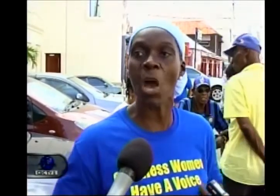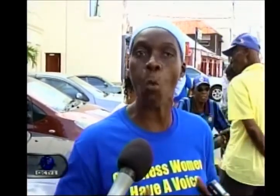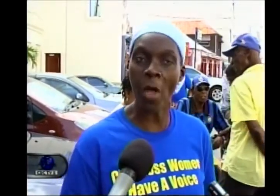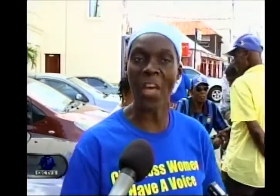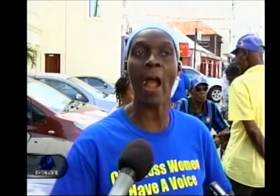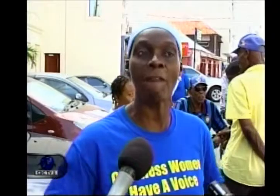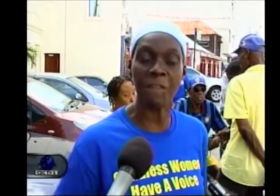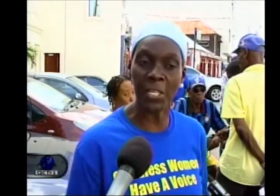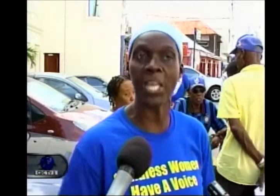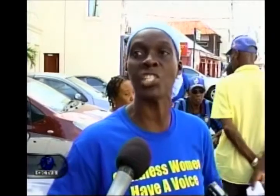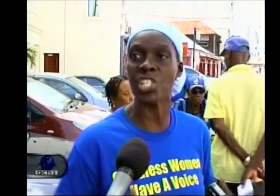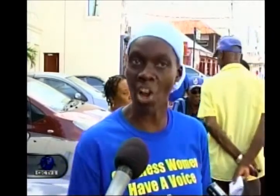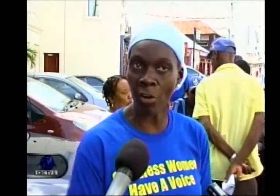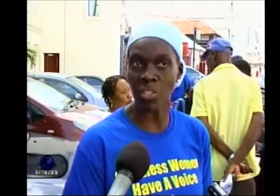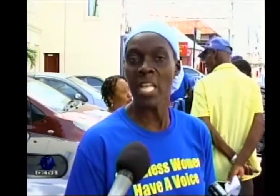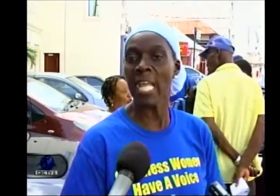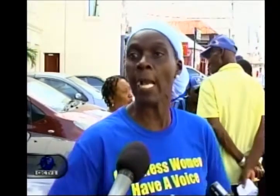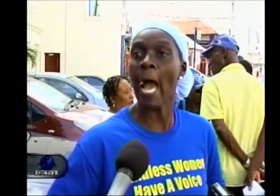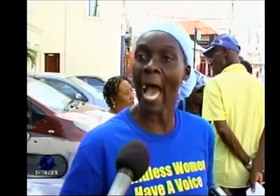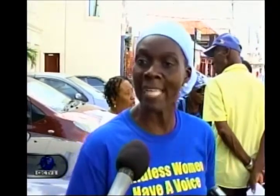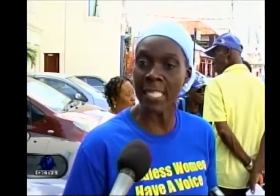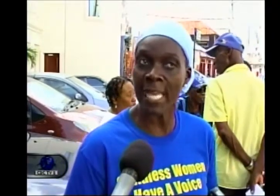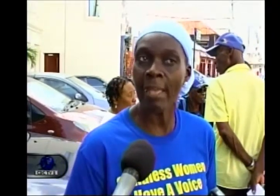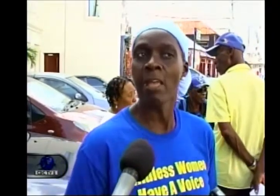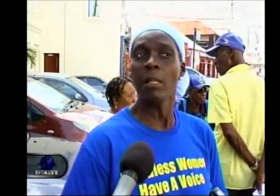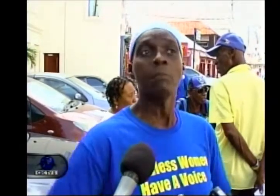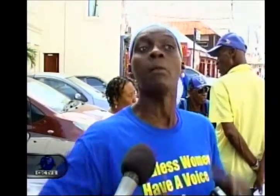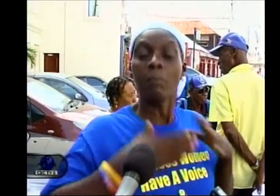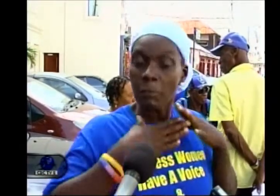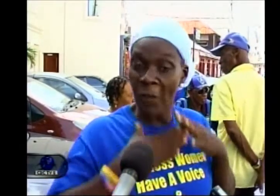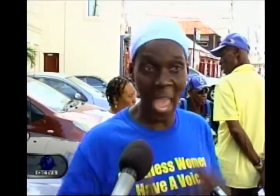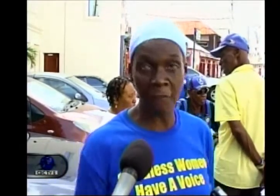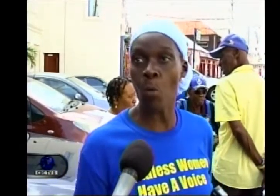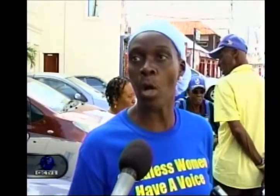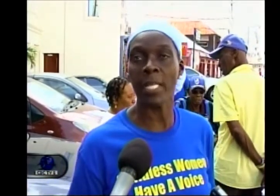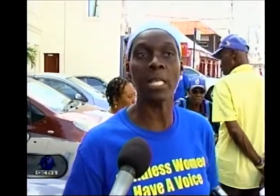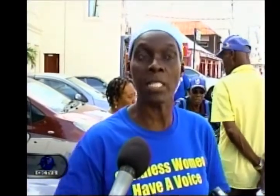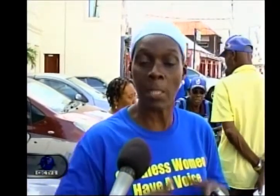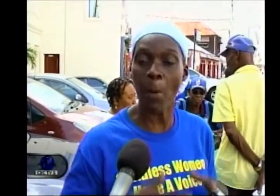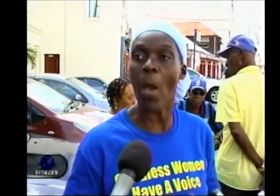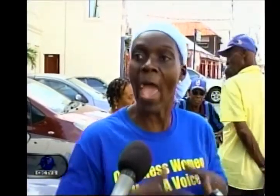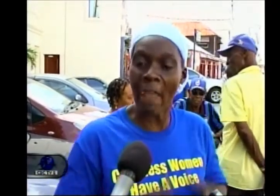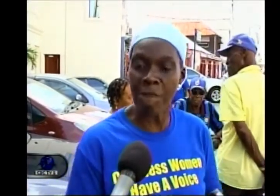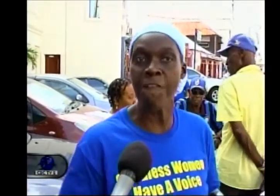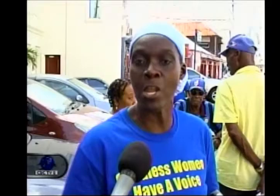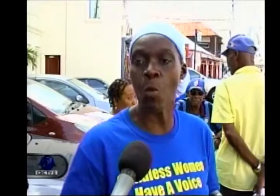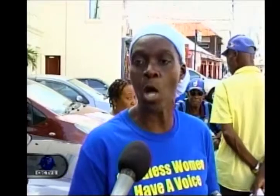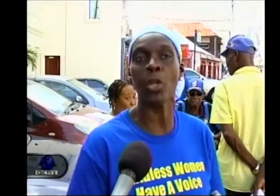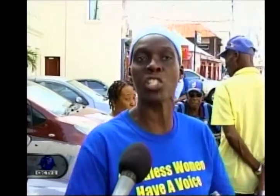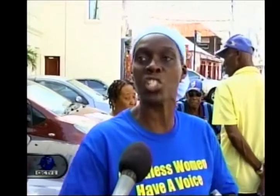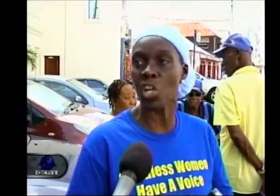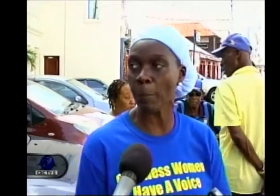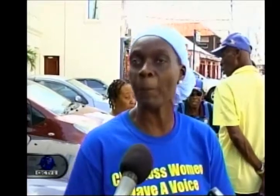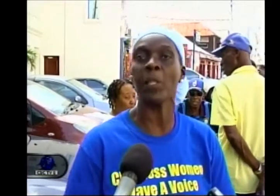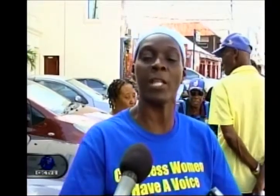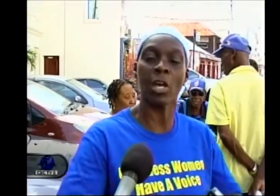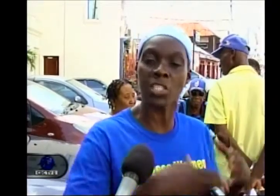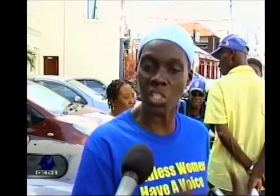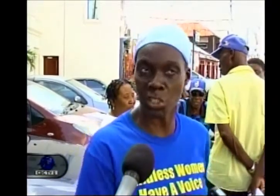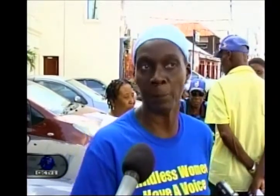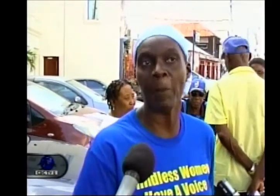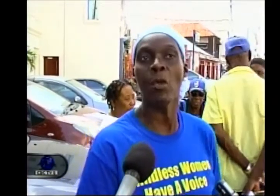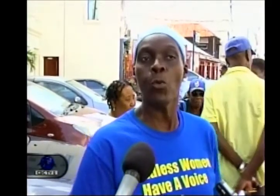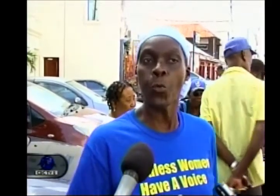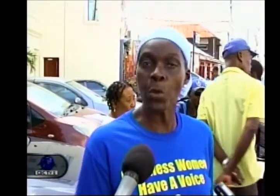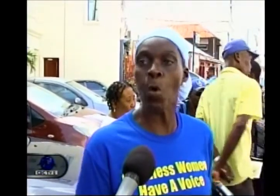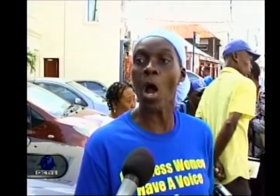want someone that are fully in charge, that can handle it for everyone. It is about everyone, not certain people and not